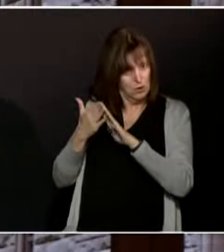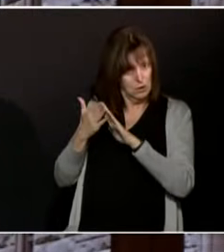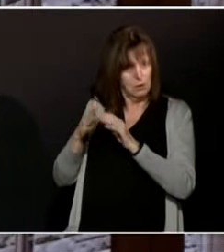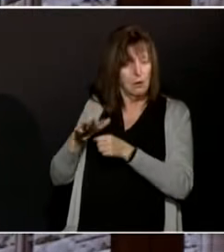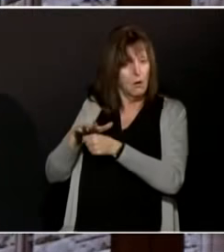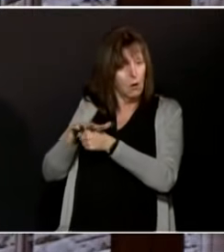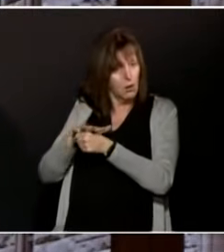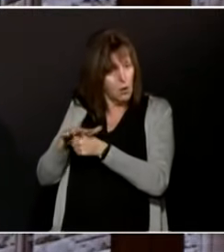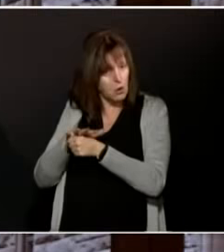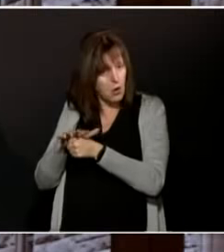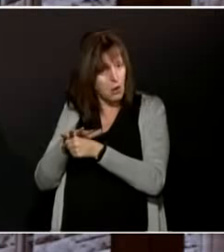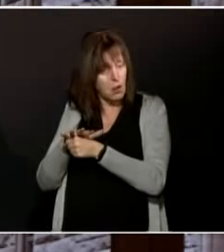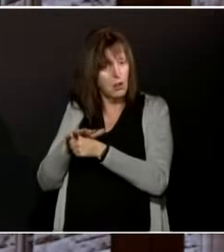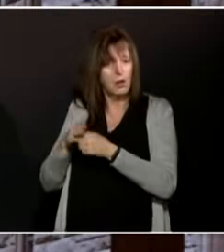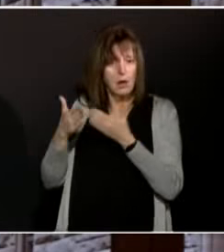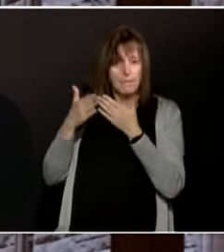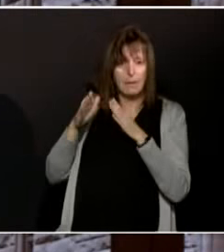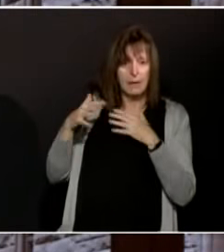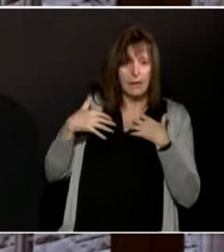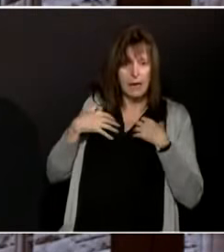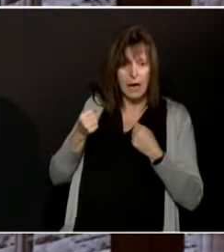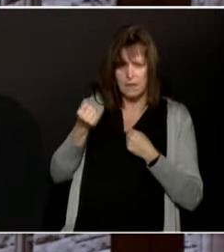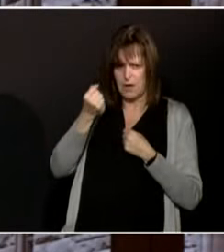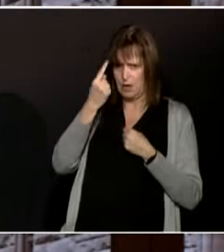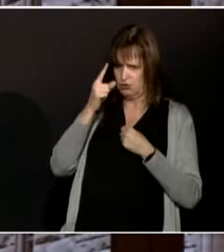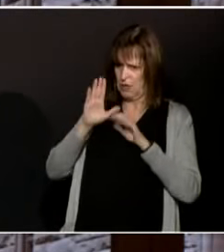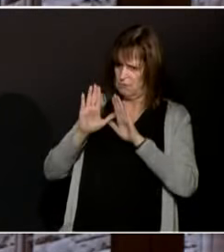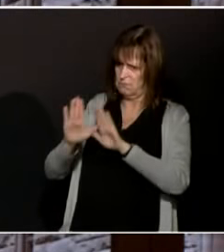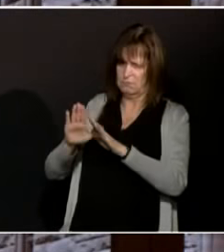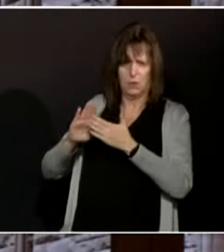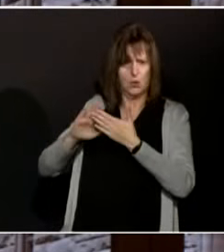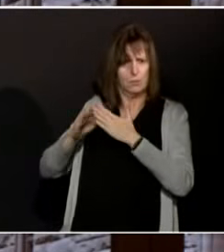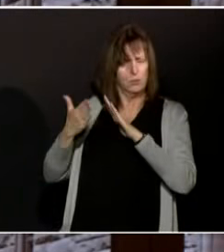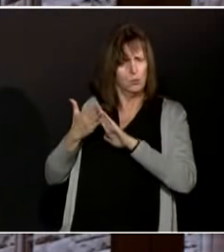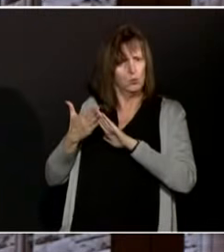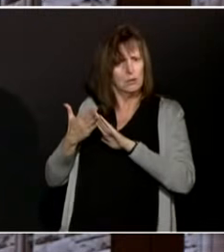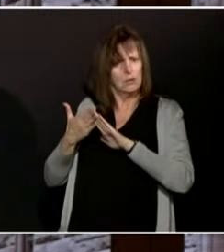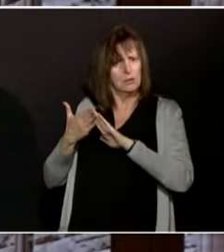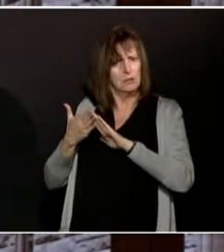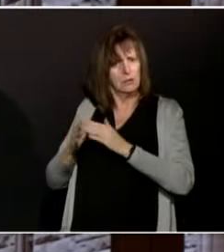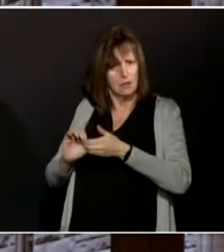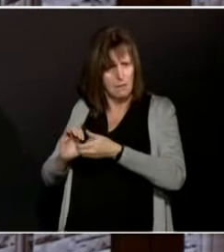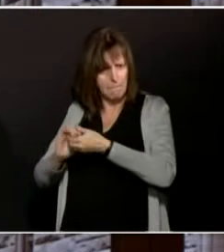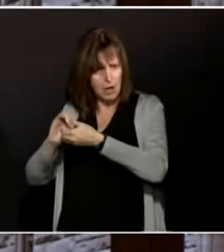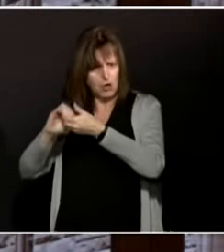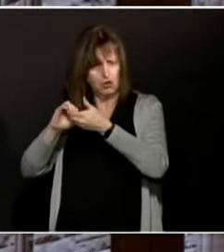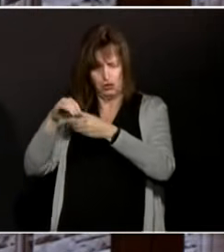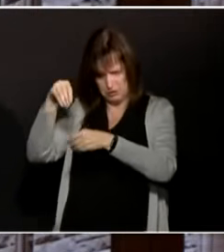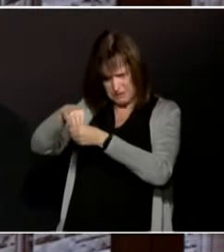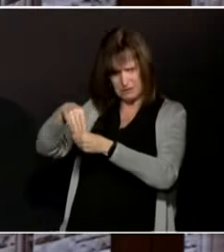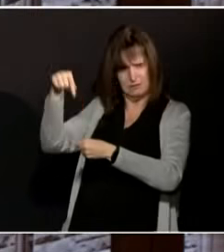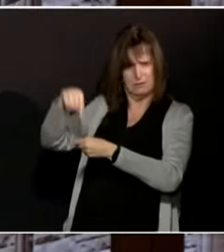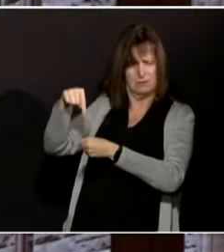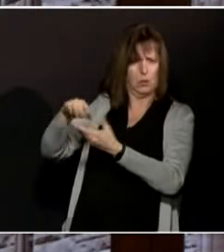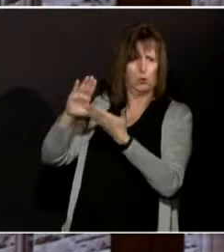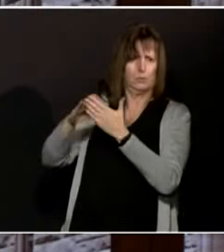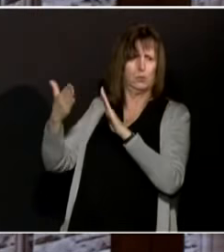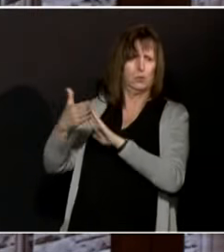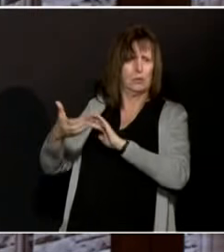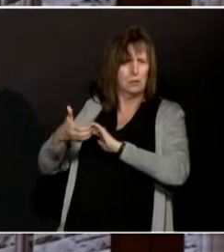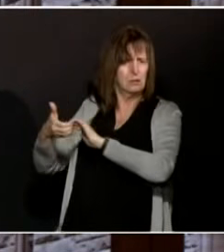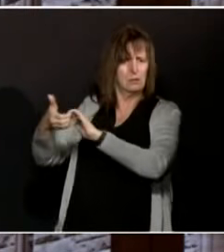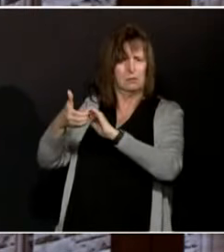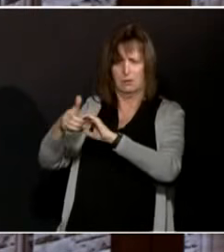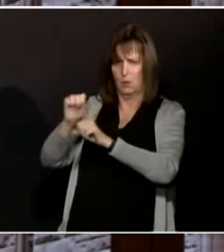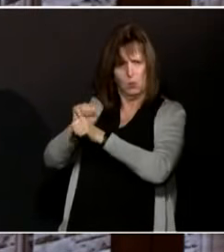understand, and working with strong ties with community partners, all this works together to give a great response and to bring it